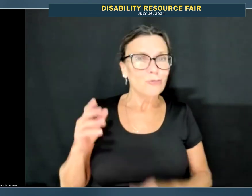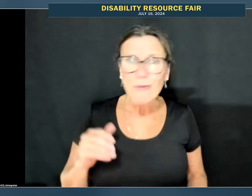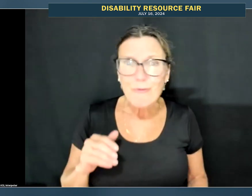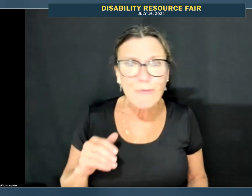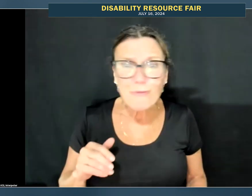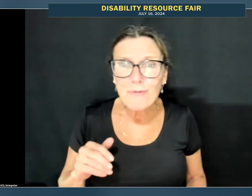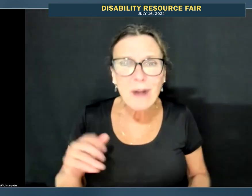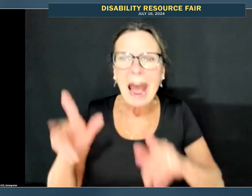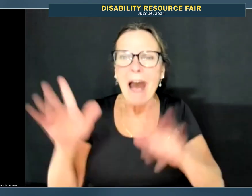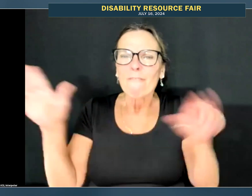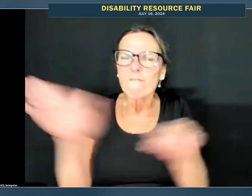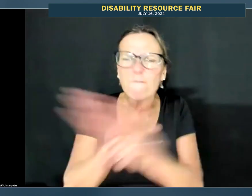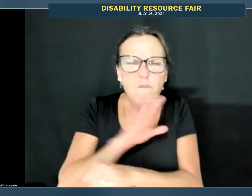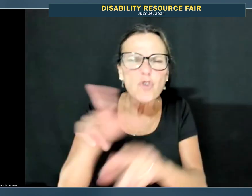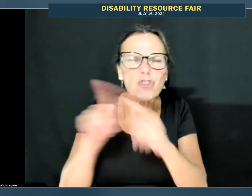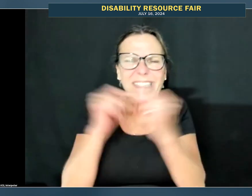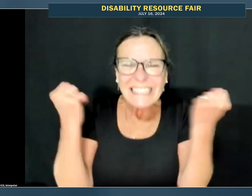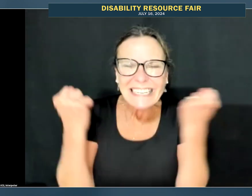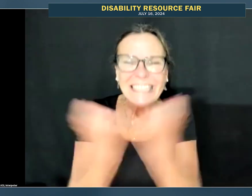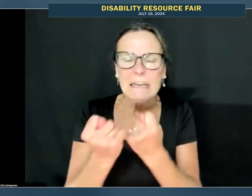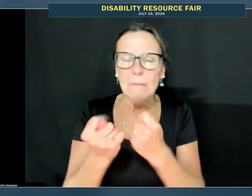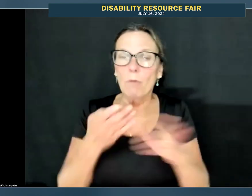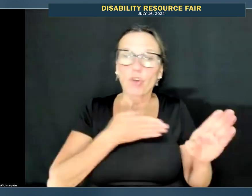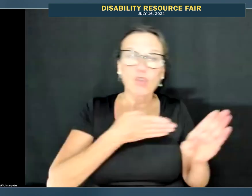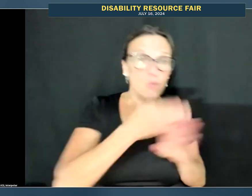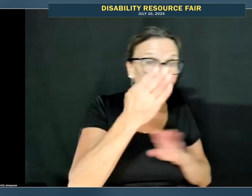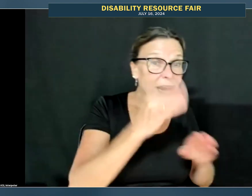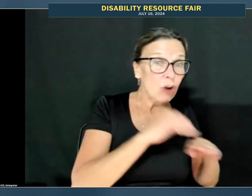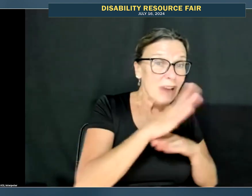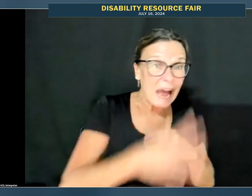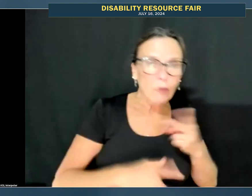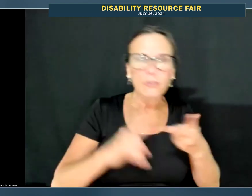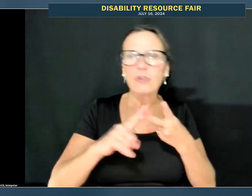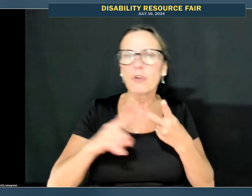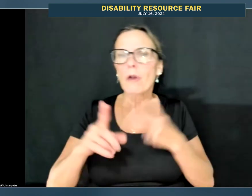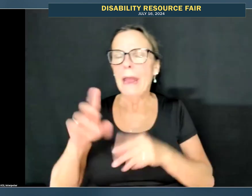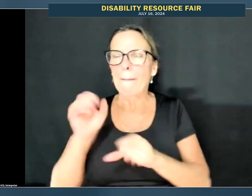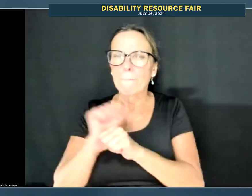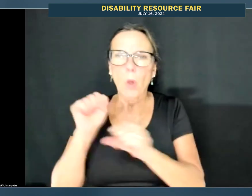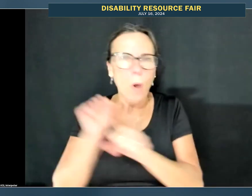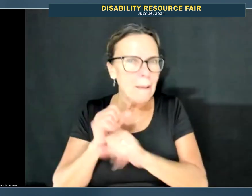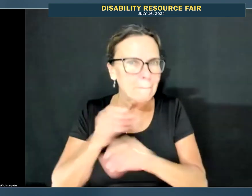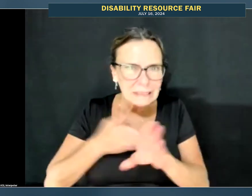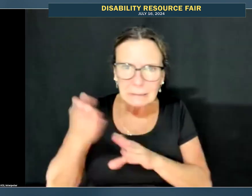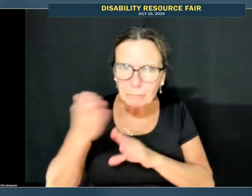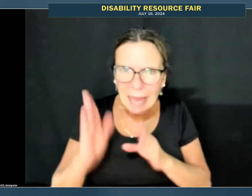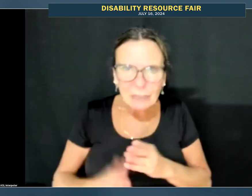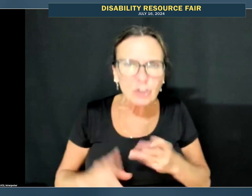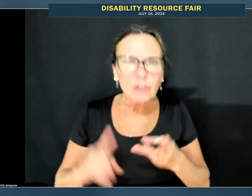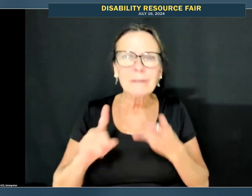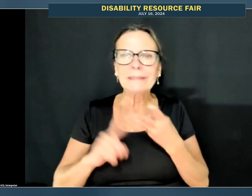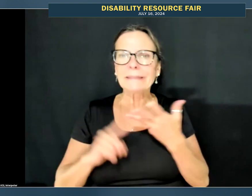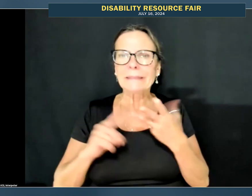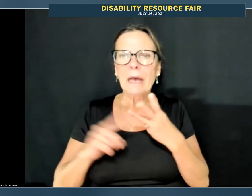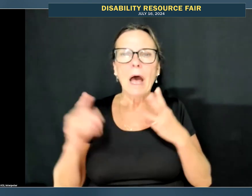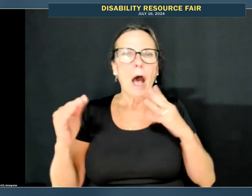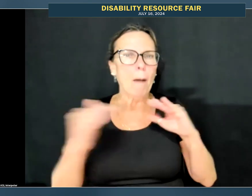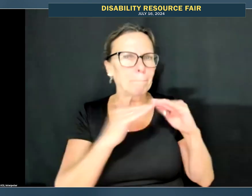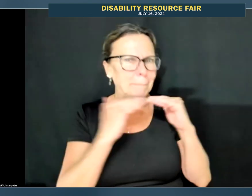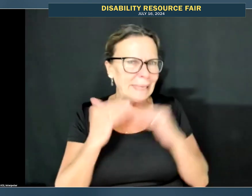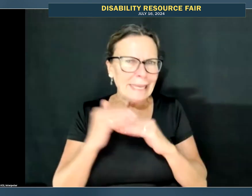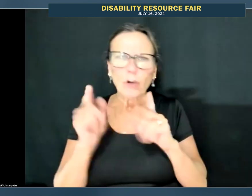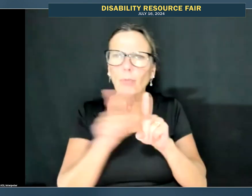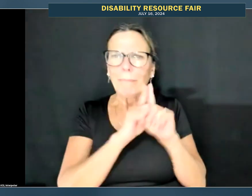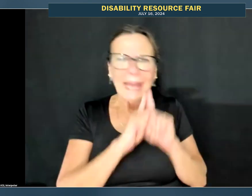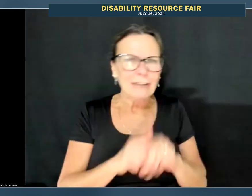that works with them. They have a career counselor, an employment specialist, a peer mentor, a